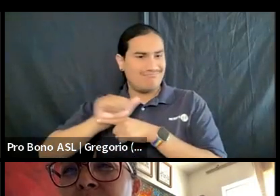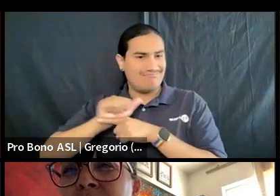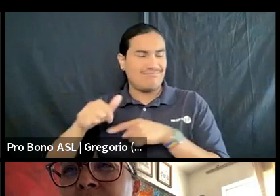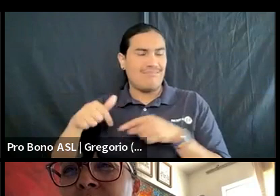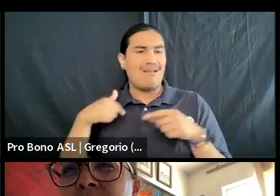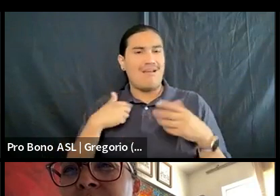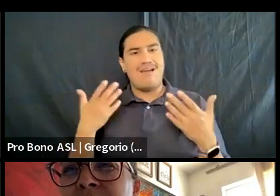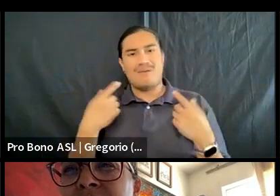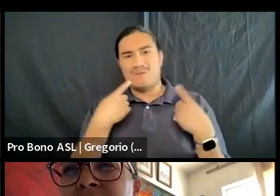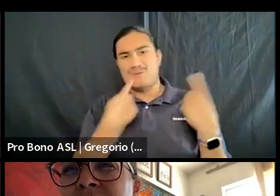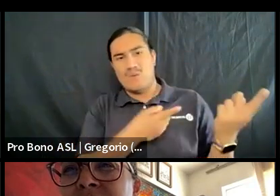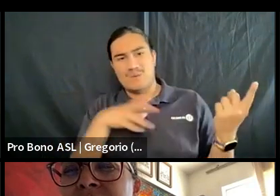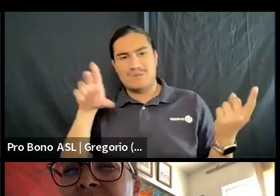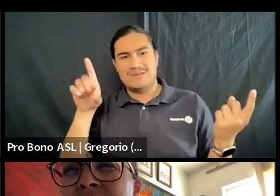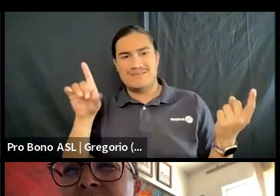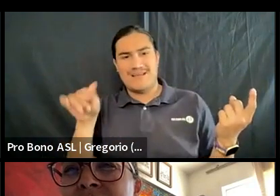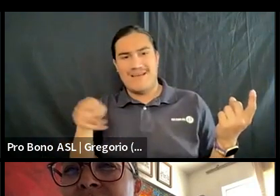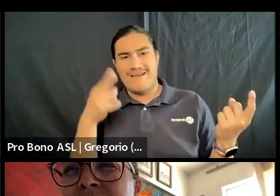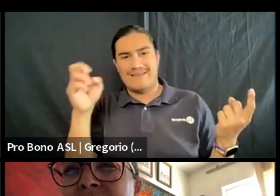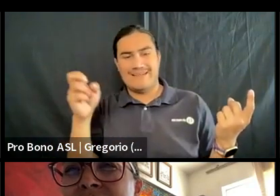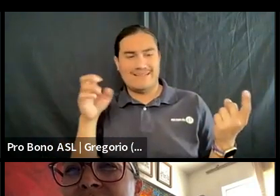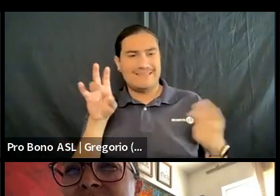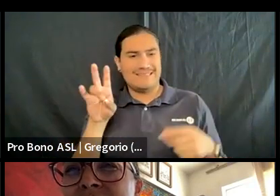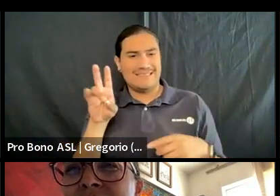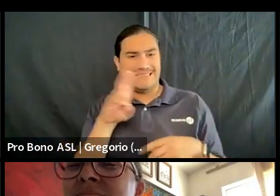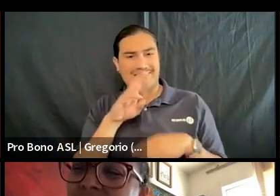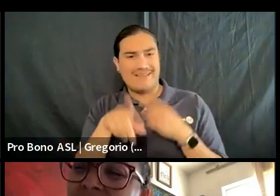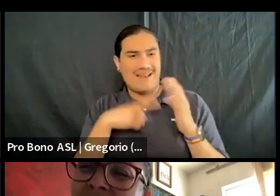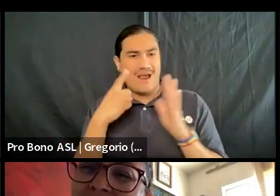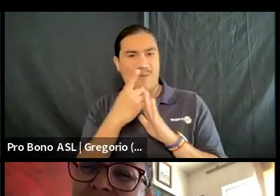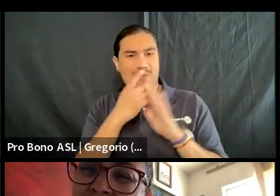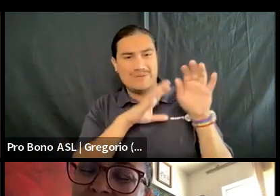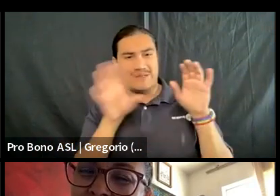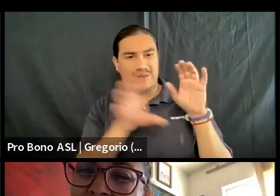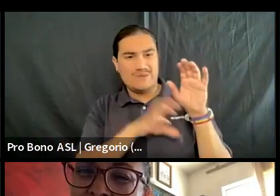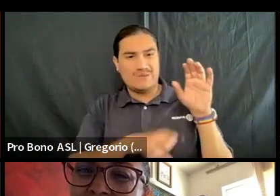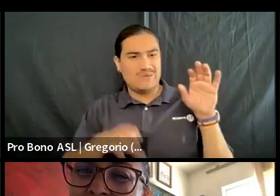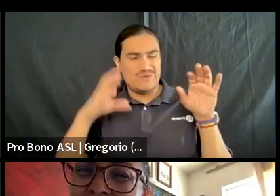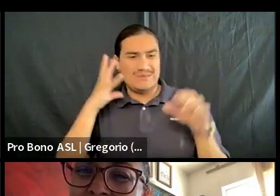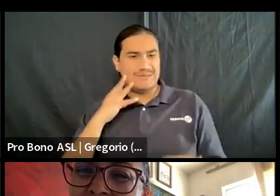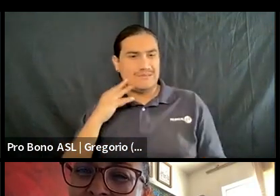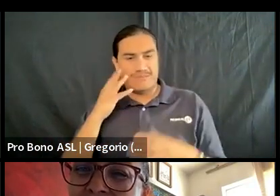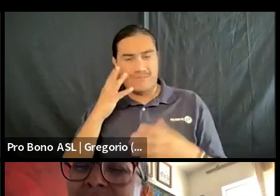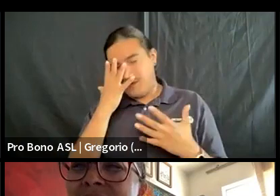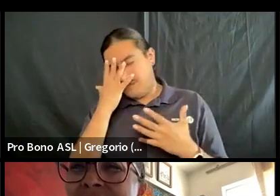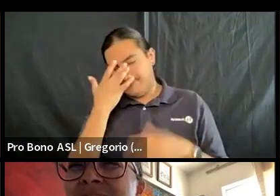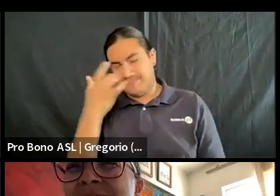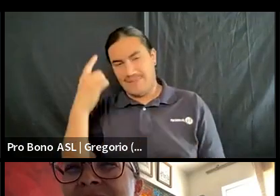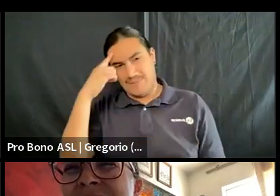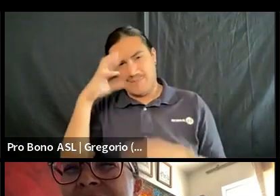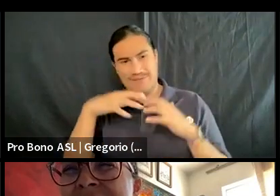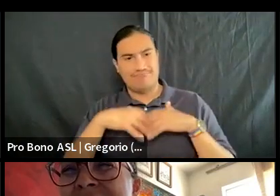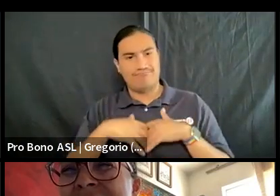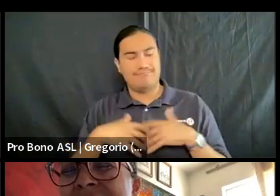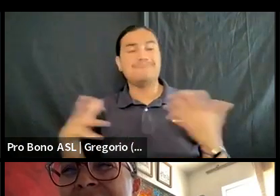told Daphnie, I just spent 7 hours on Zoom and my brain is not working anymore.